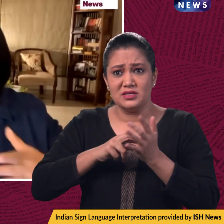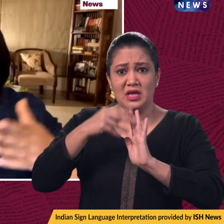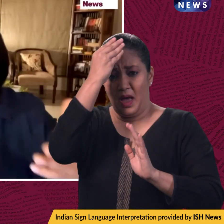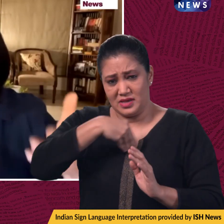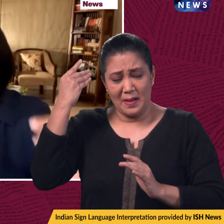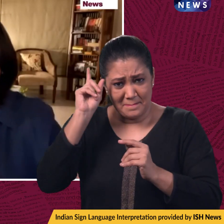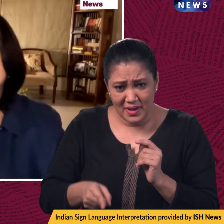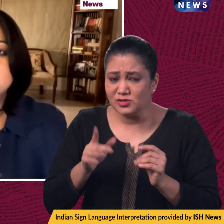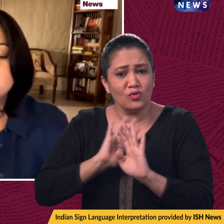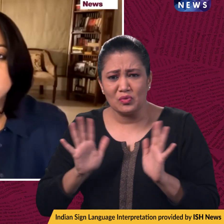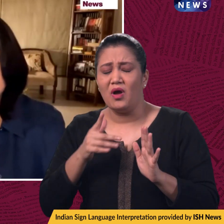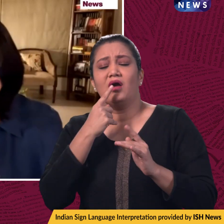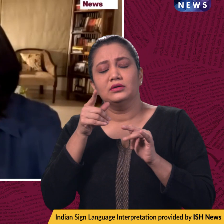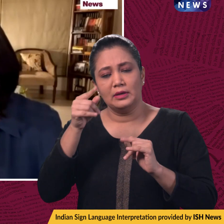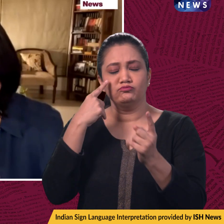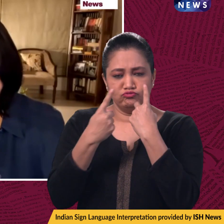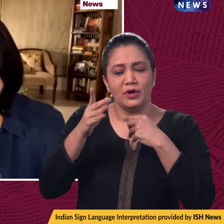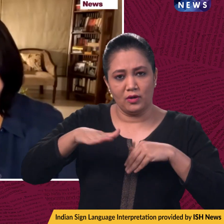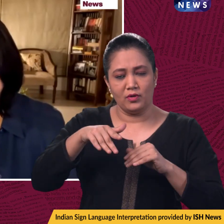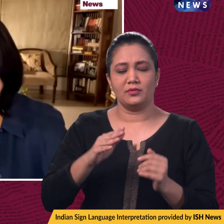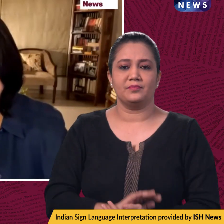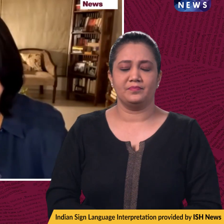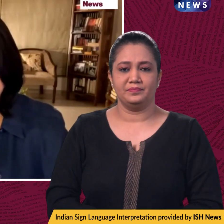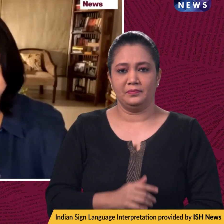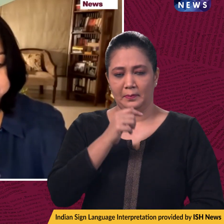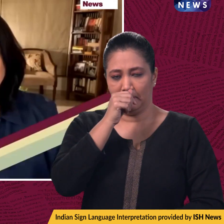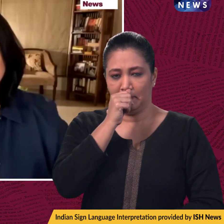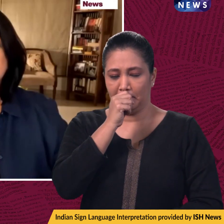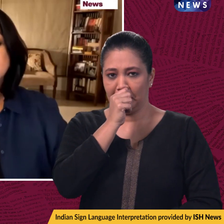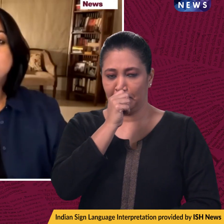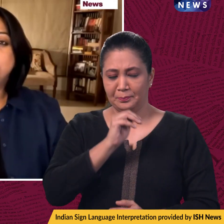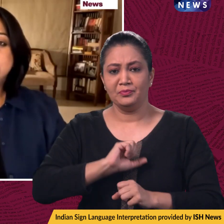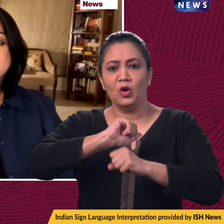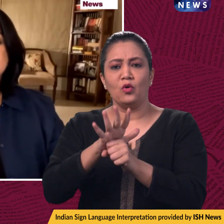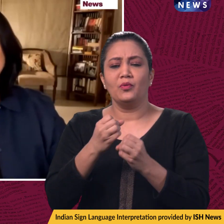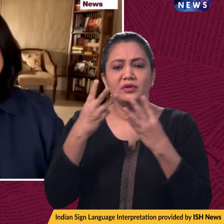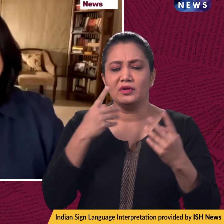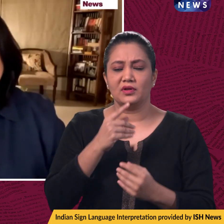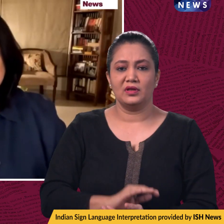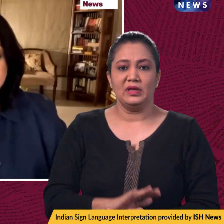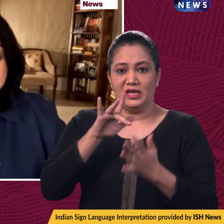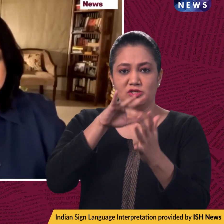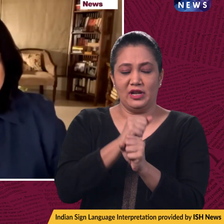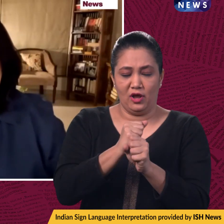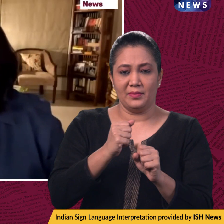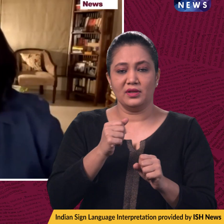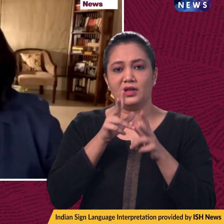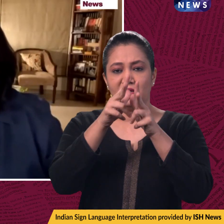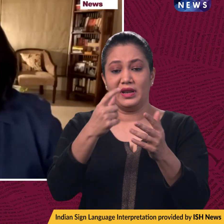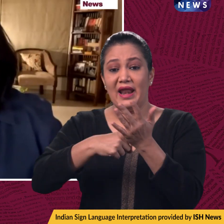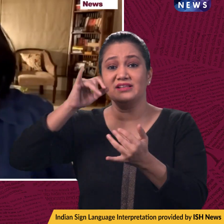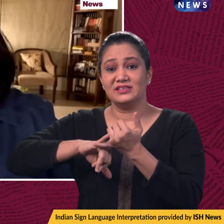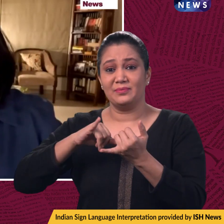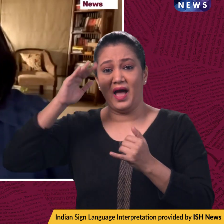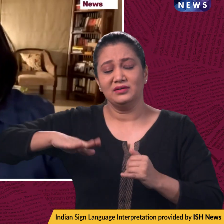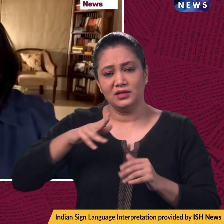These are the questions that are currently placed before the High Court of Karnataka. Moving on to COVID, the central government informed Rajya Sabha today that